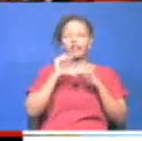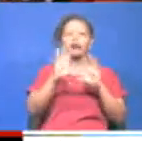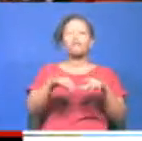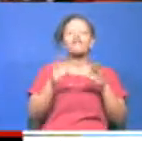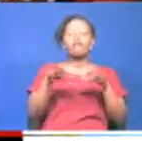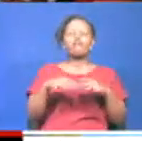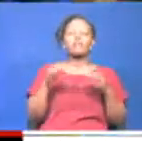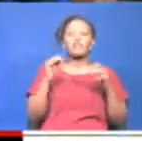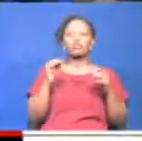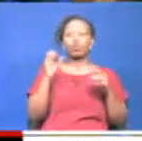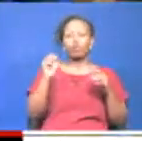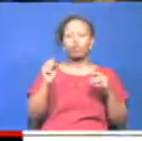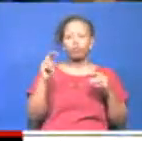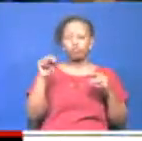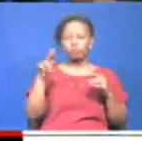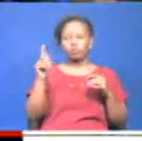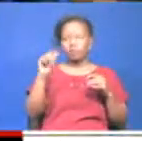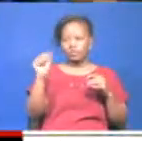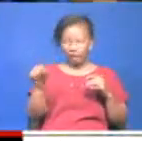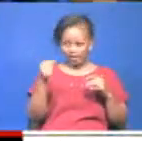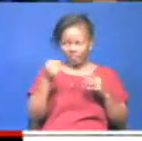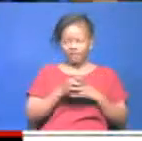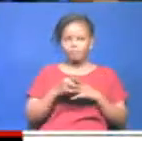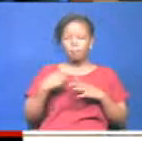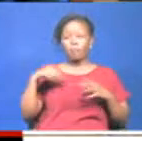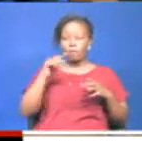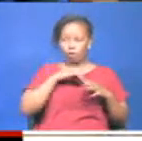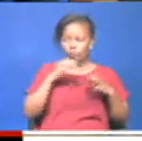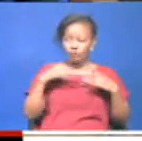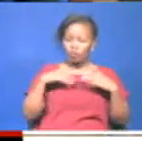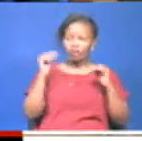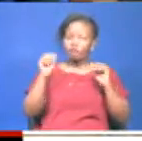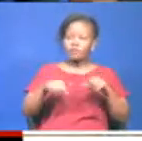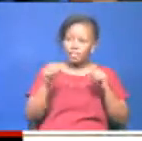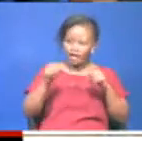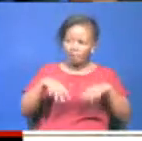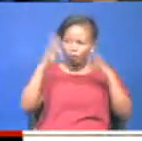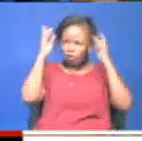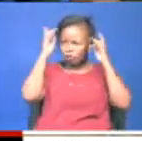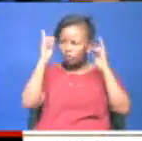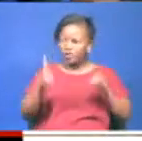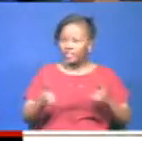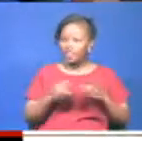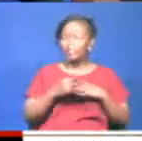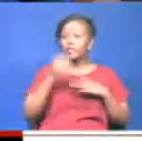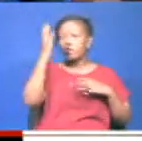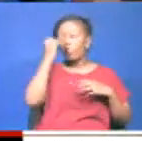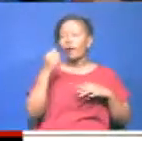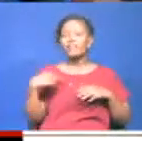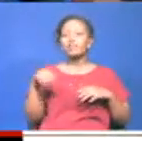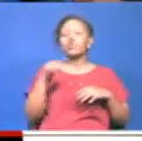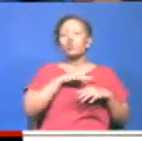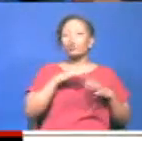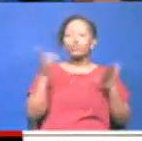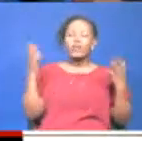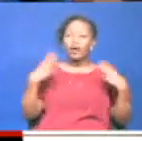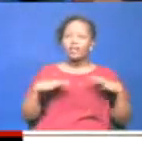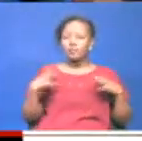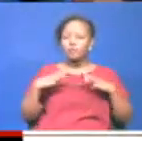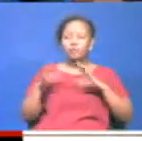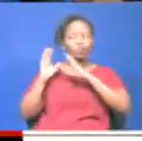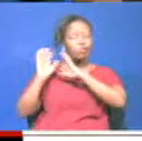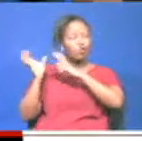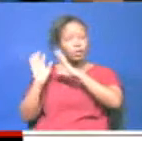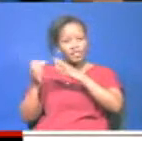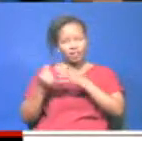boost the coast economy. Takuwa na uwezo wa kuamua kwa sababu tunajiamulia kama watu wa Kilifi. Nataka kuambia